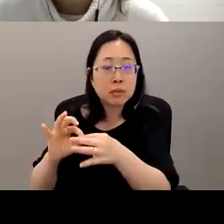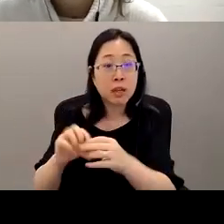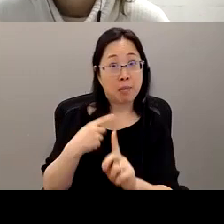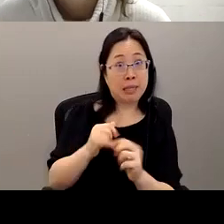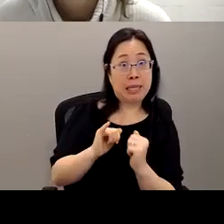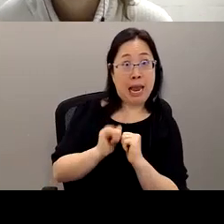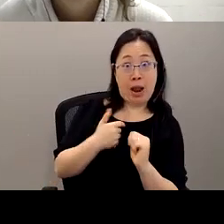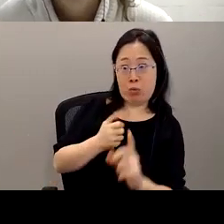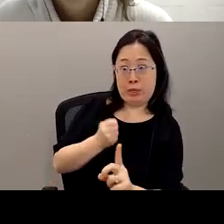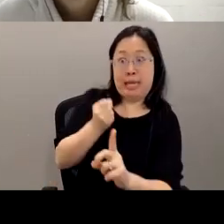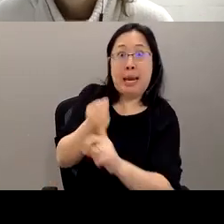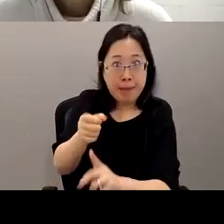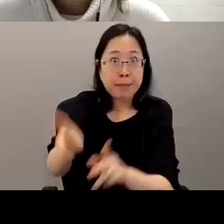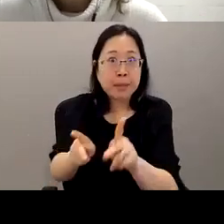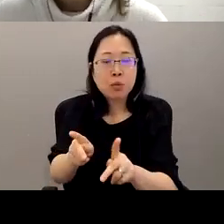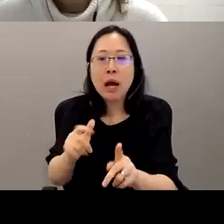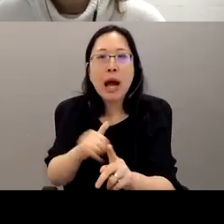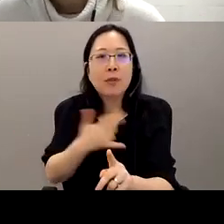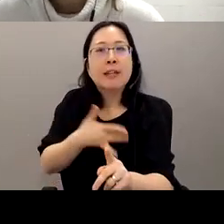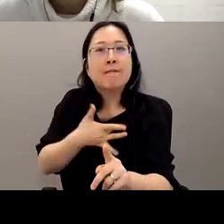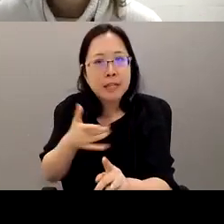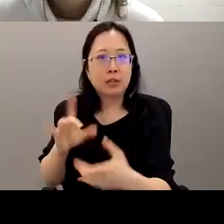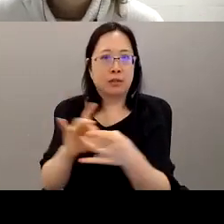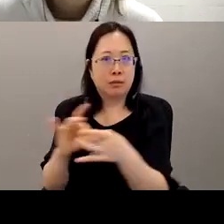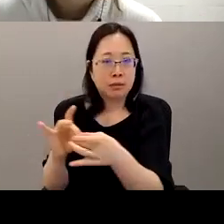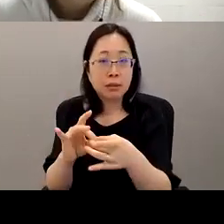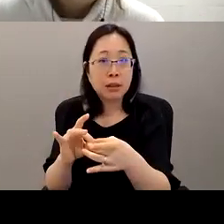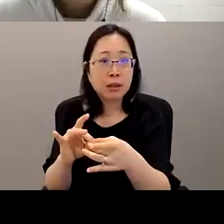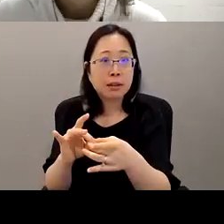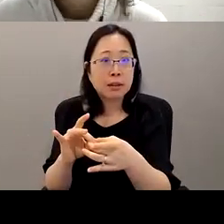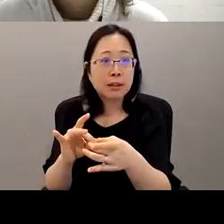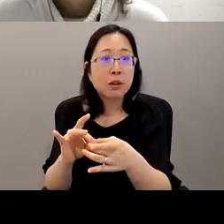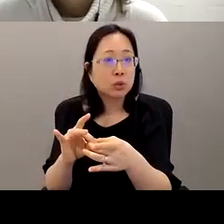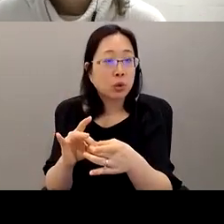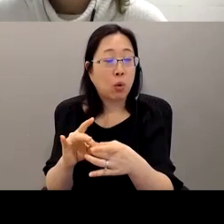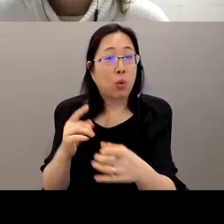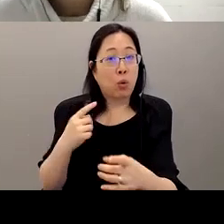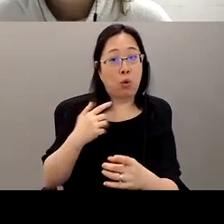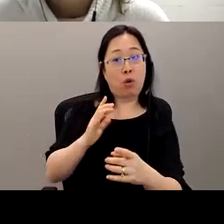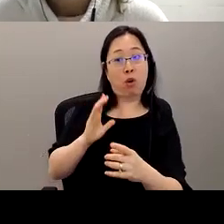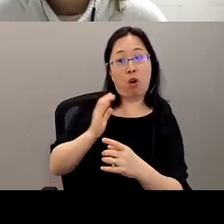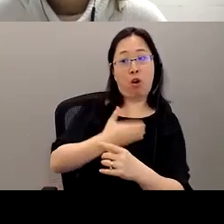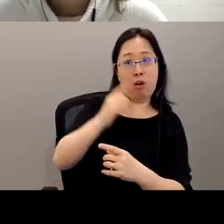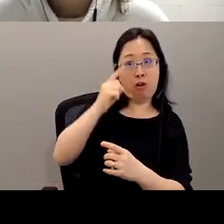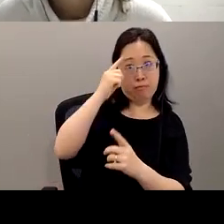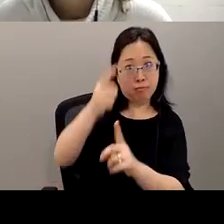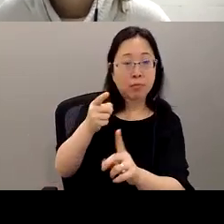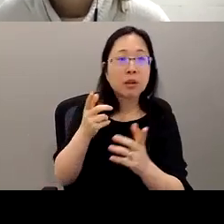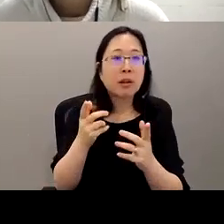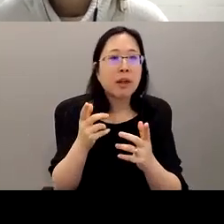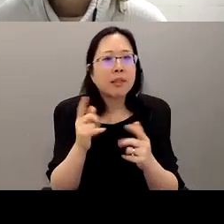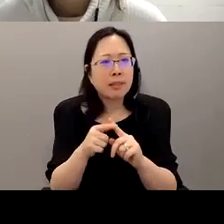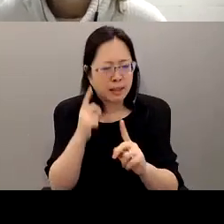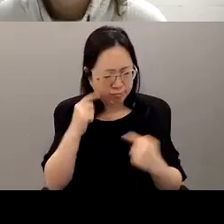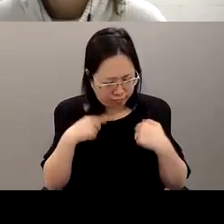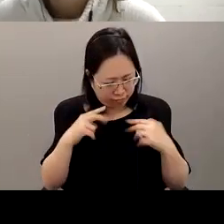people feel connected? So we believe that is one of the important parts of who we are as human